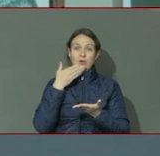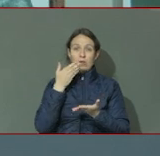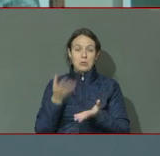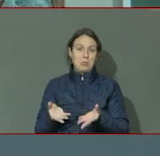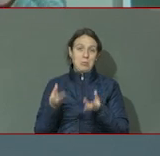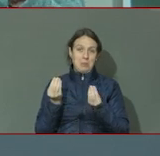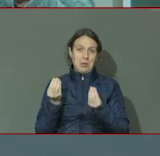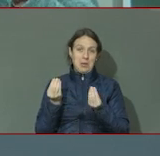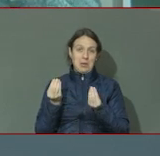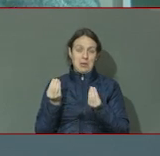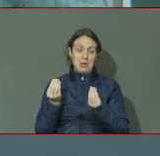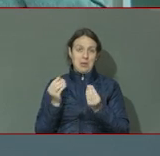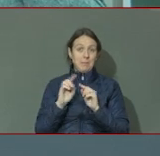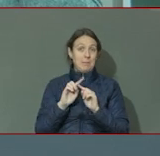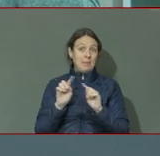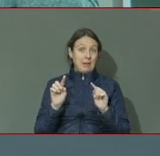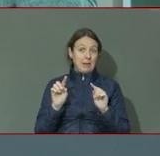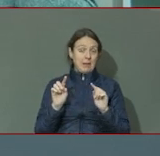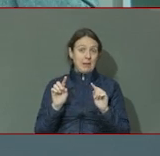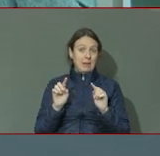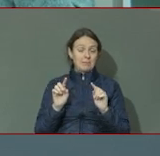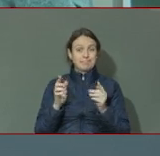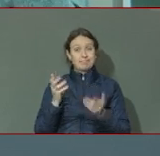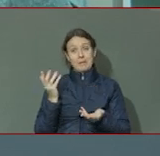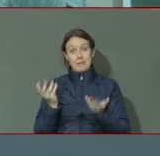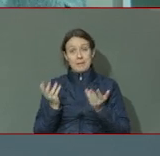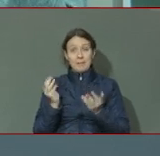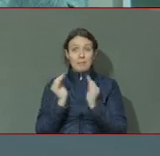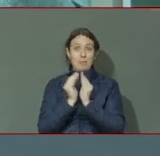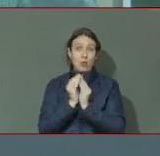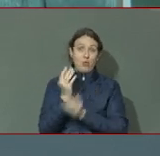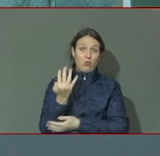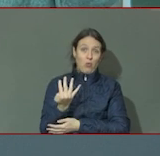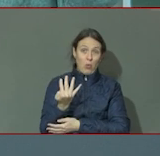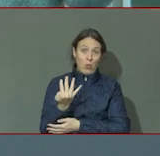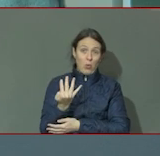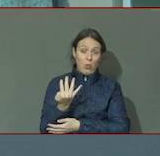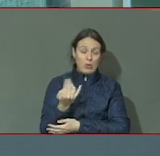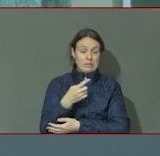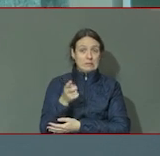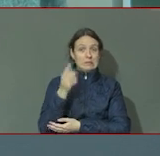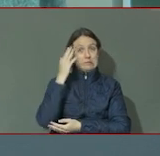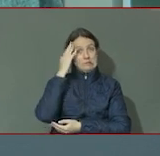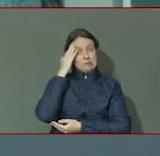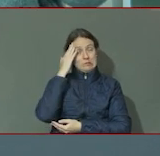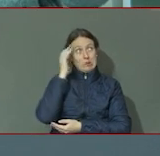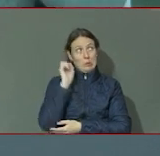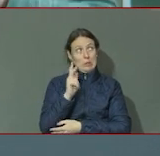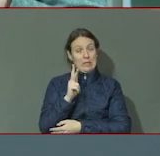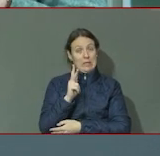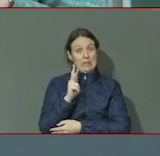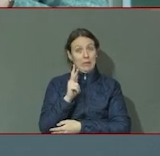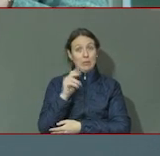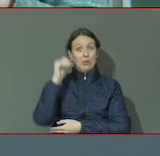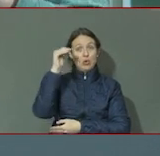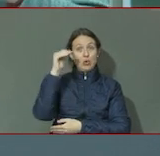But if it counts 4 marks, then you must change either the top